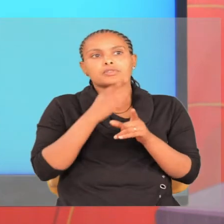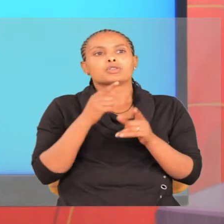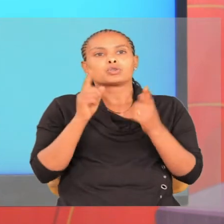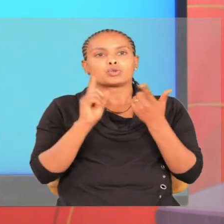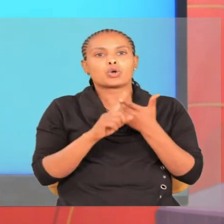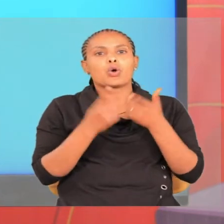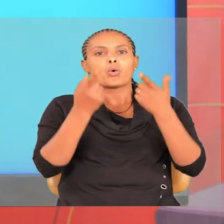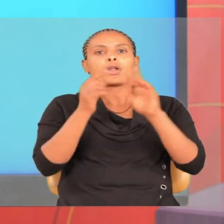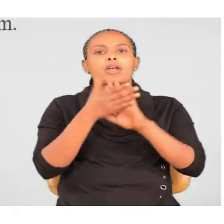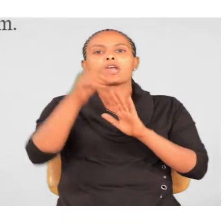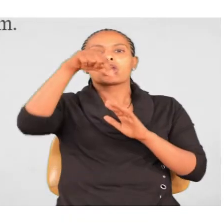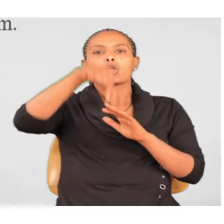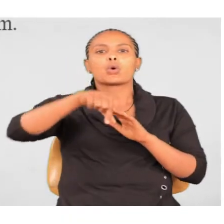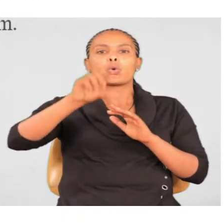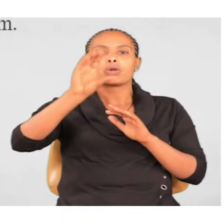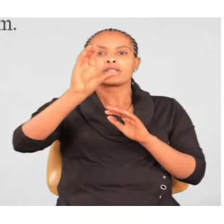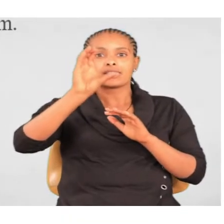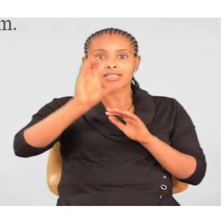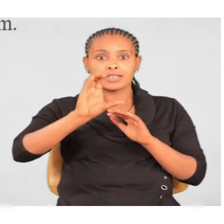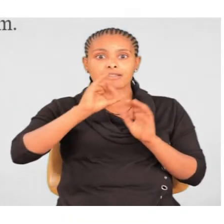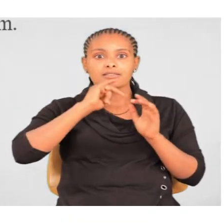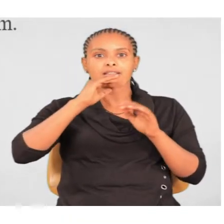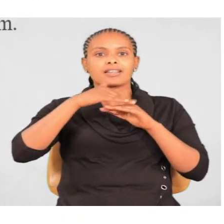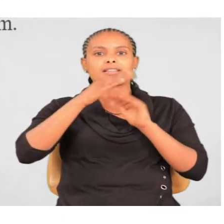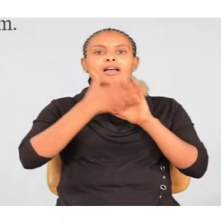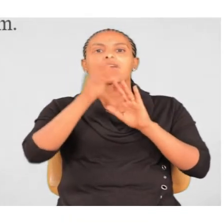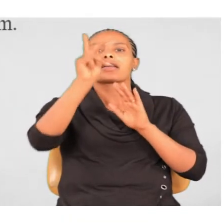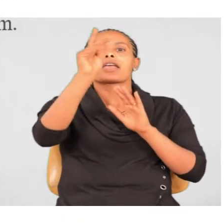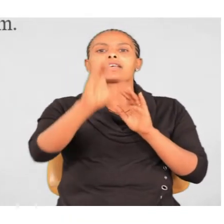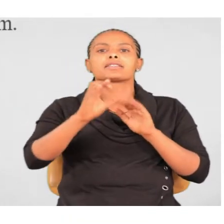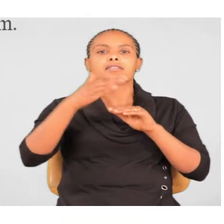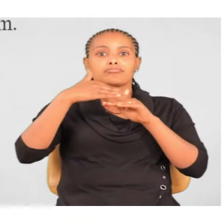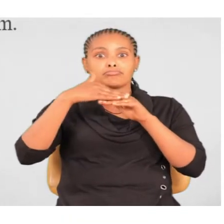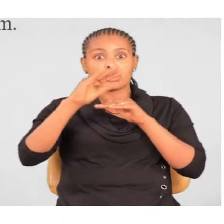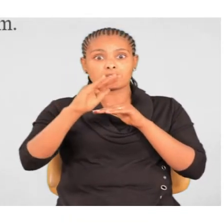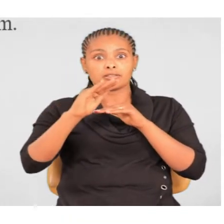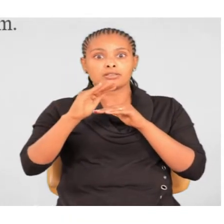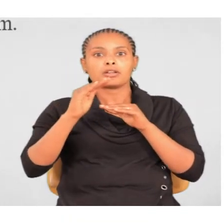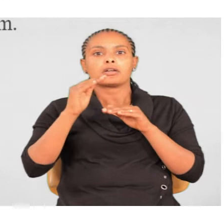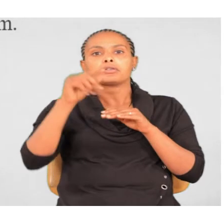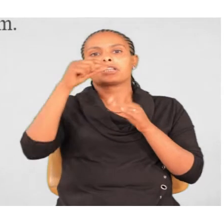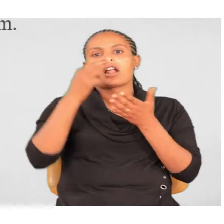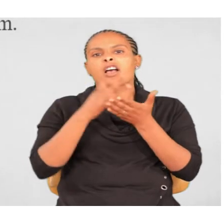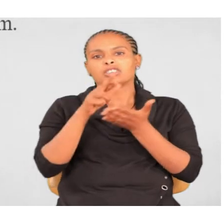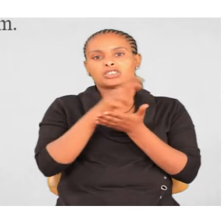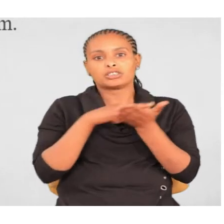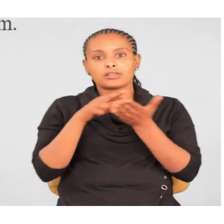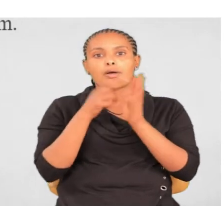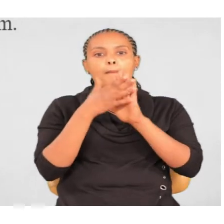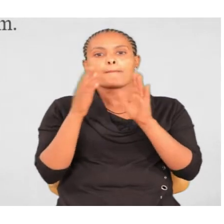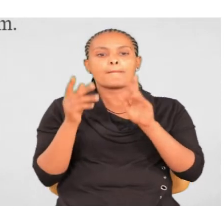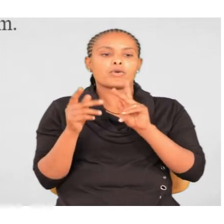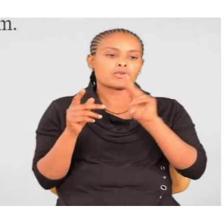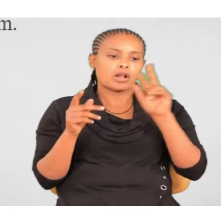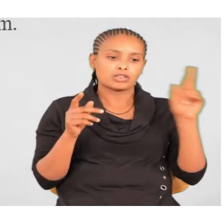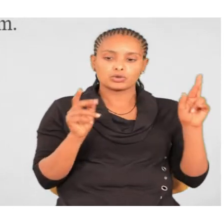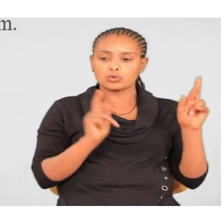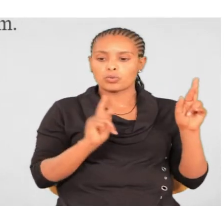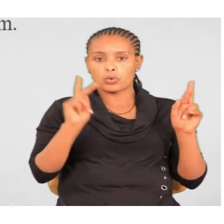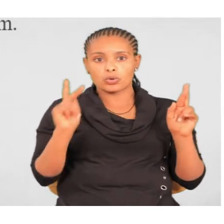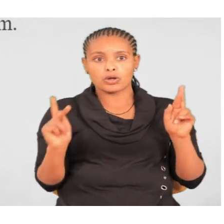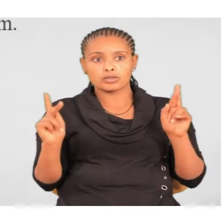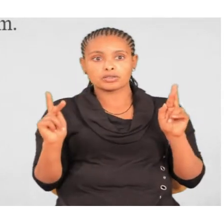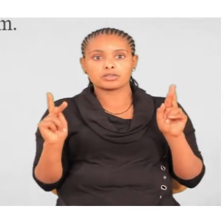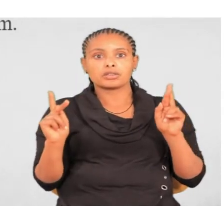2. When QC is greater than Kc, then the reaction proceeds from product into